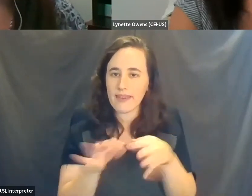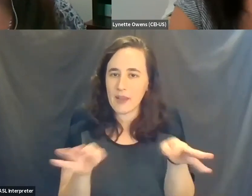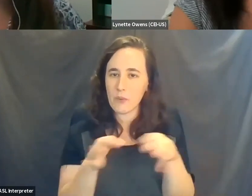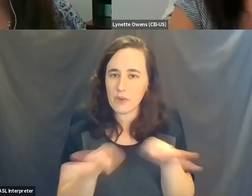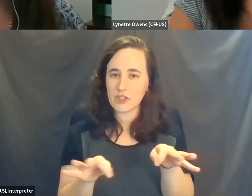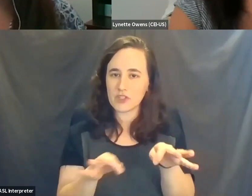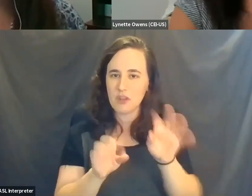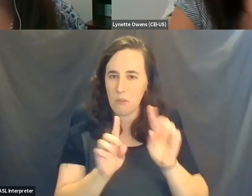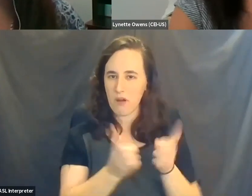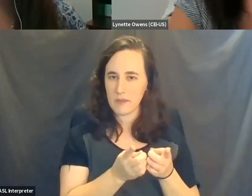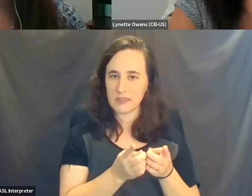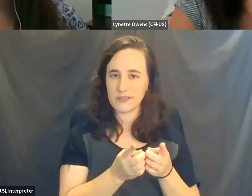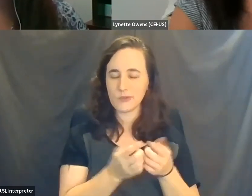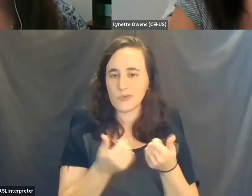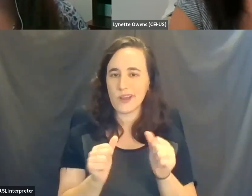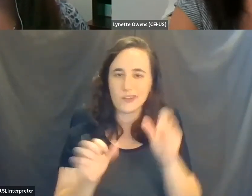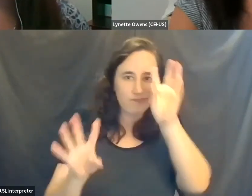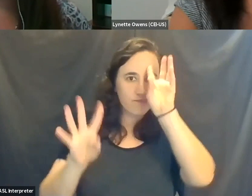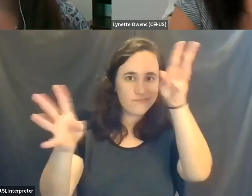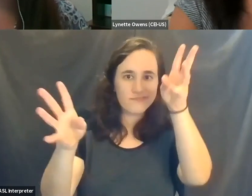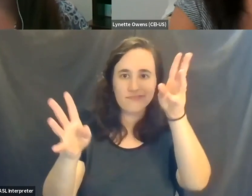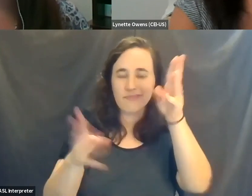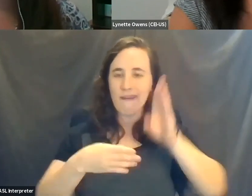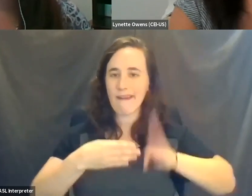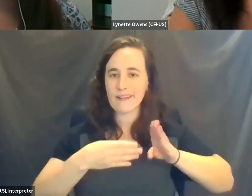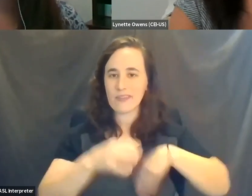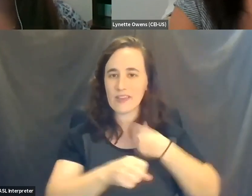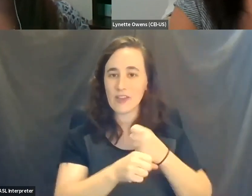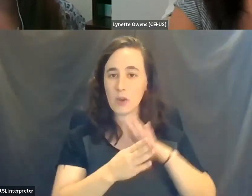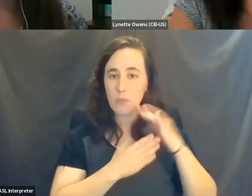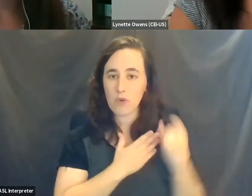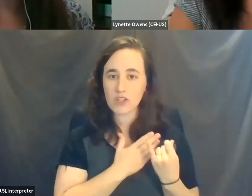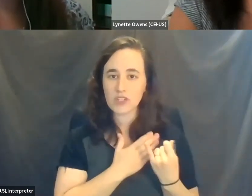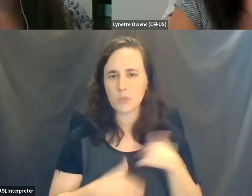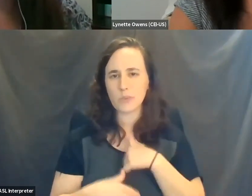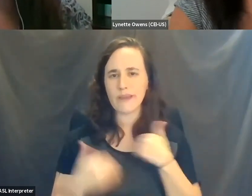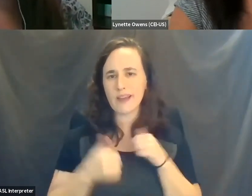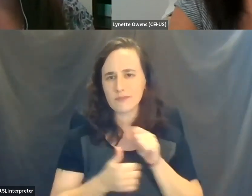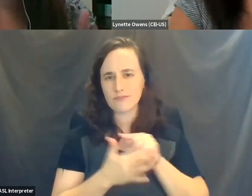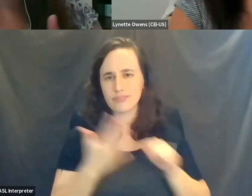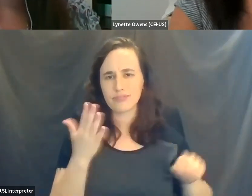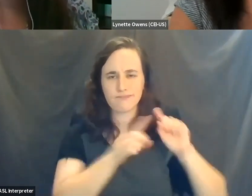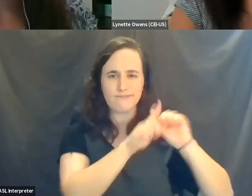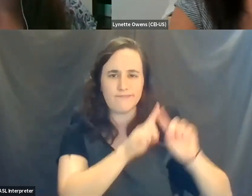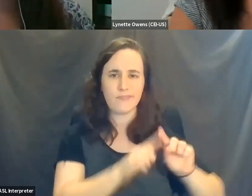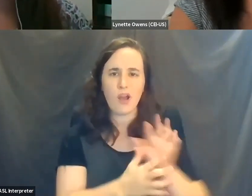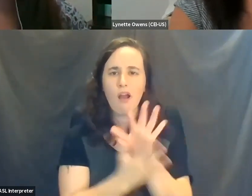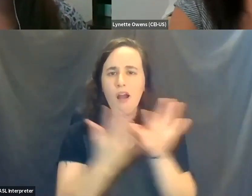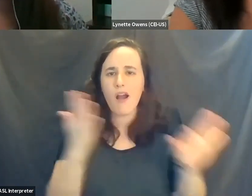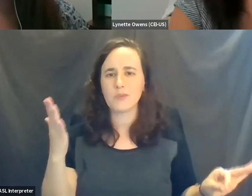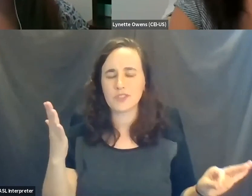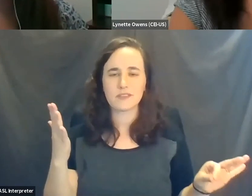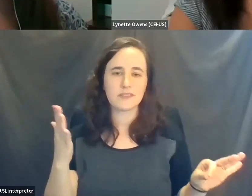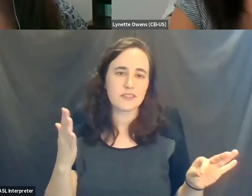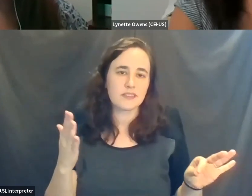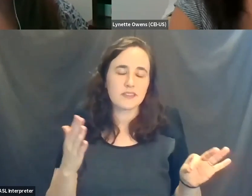a creative end of the year project, where we provided a lot of options about a type of media to produce and a bunch of prompts to